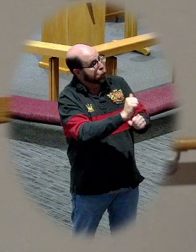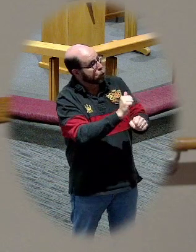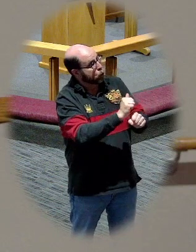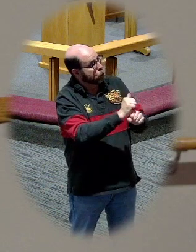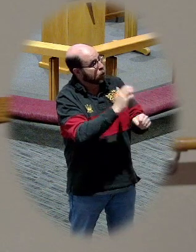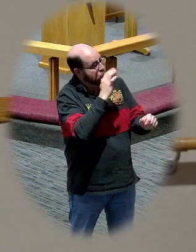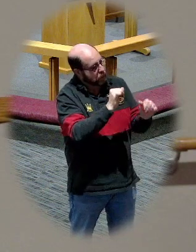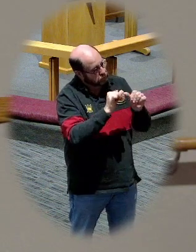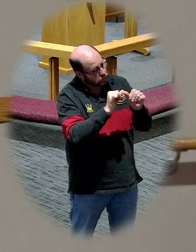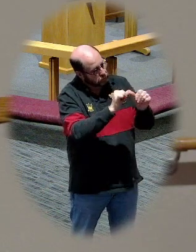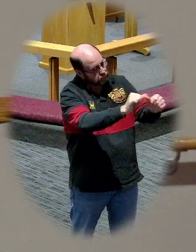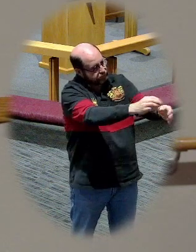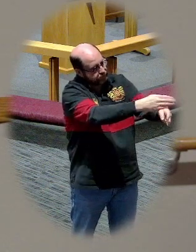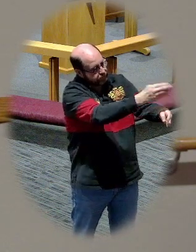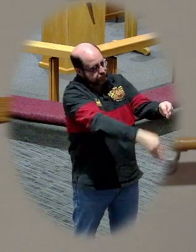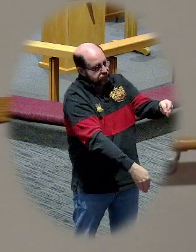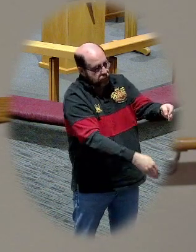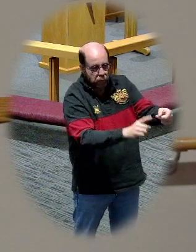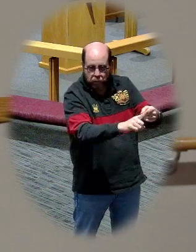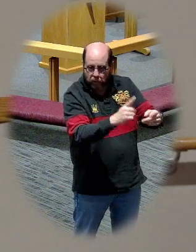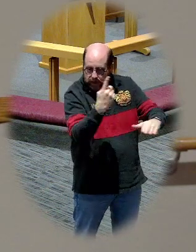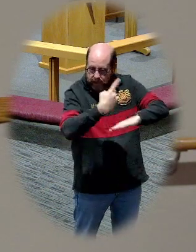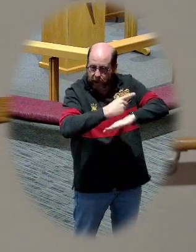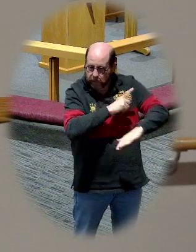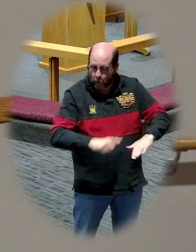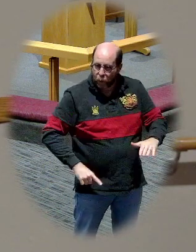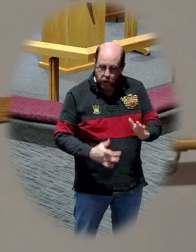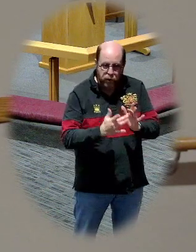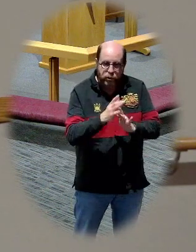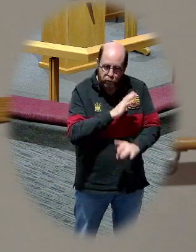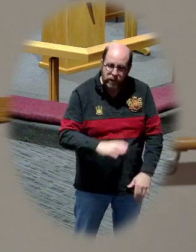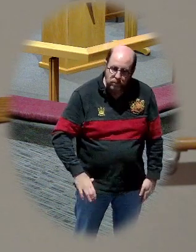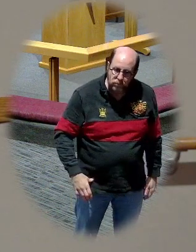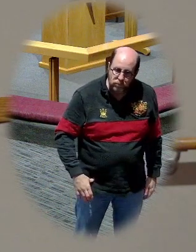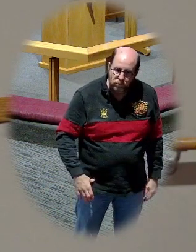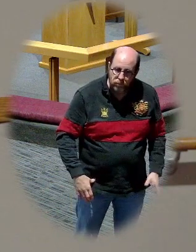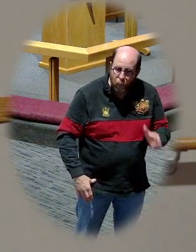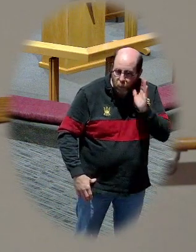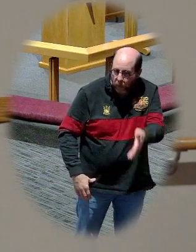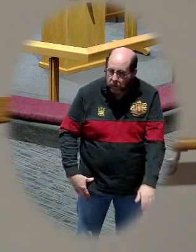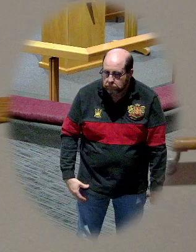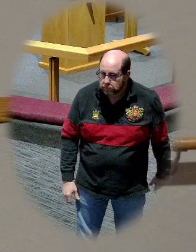carry it on to completion in the day of our Lord Jesus Christ. And He will.